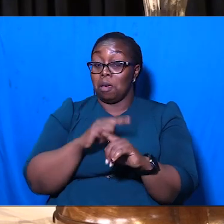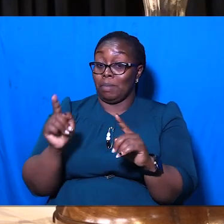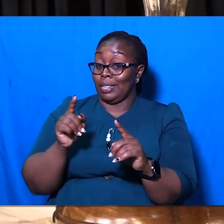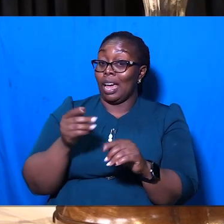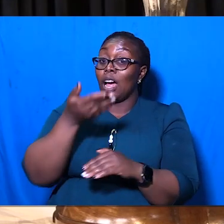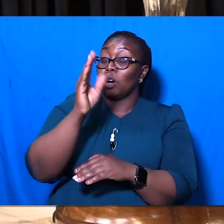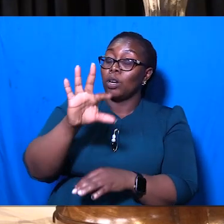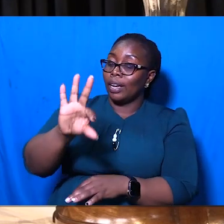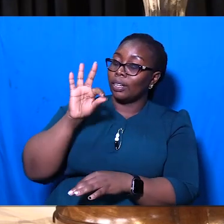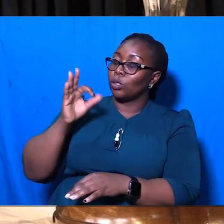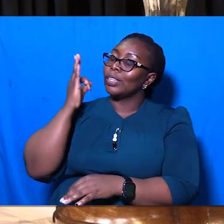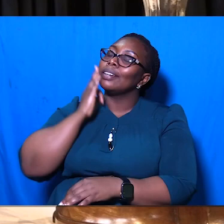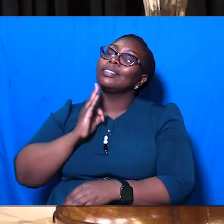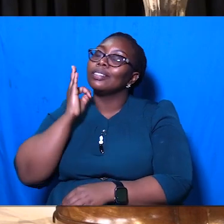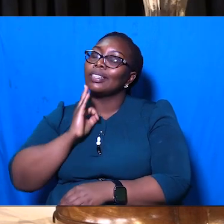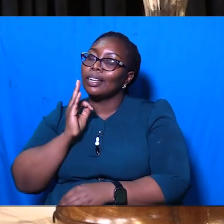midst of his plan.